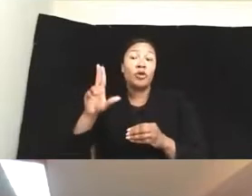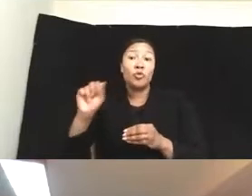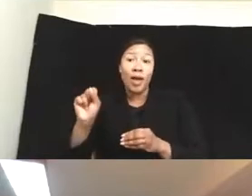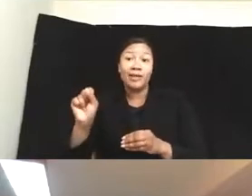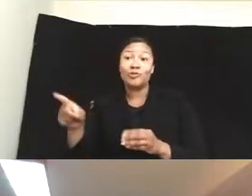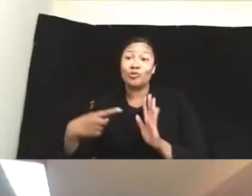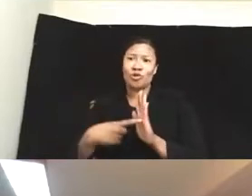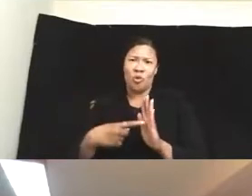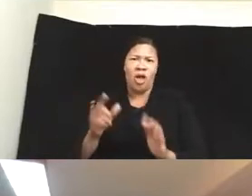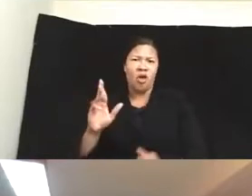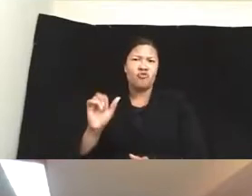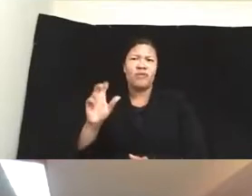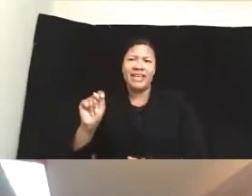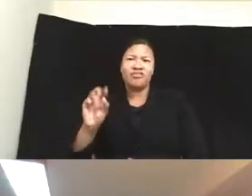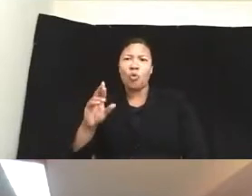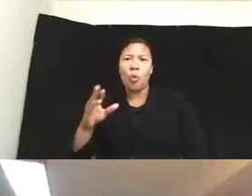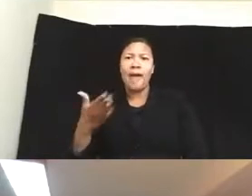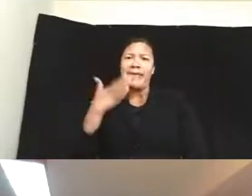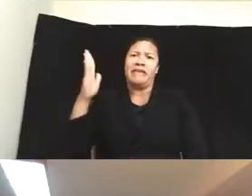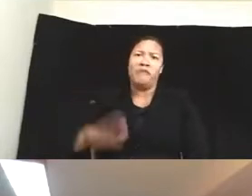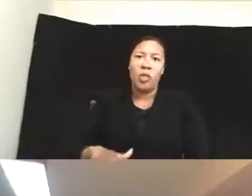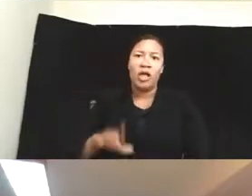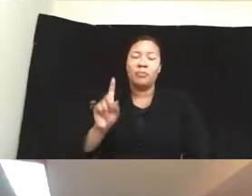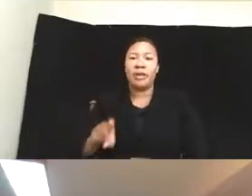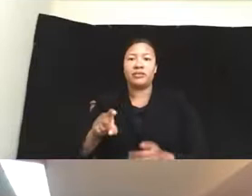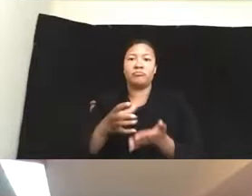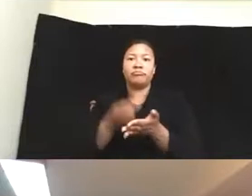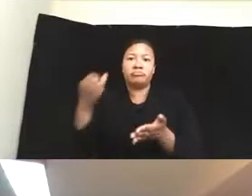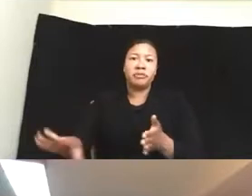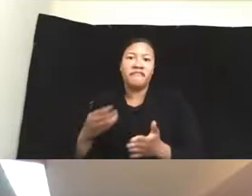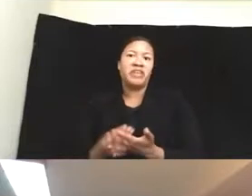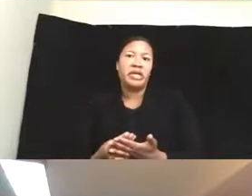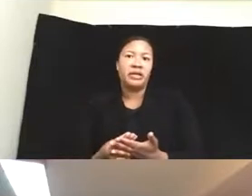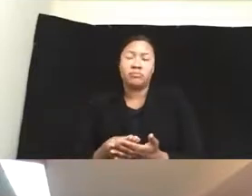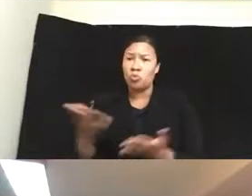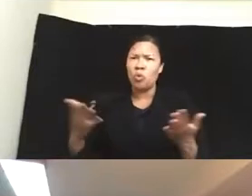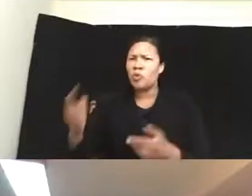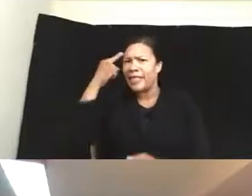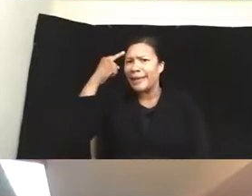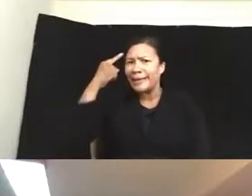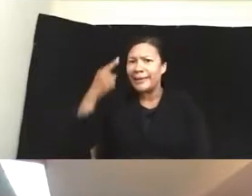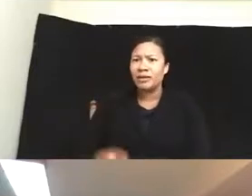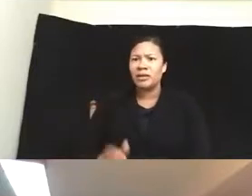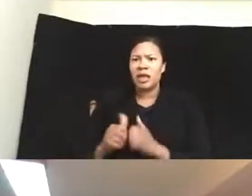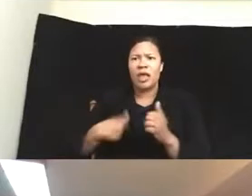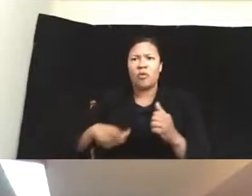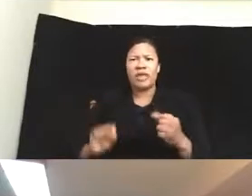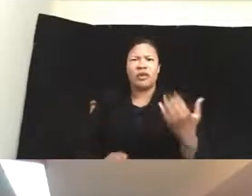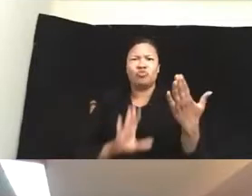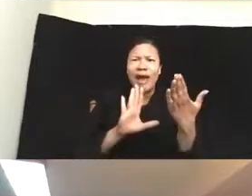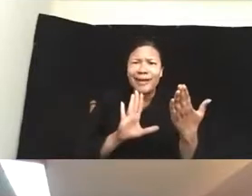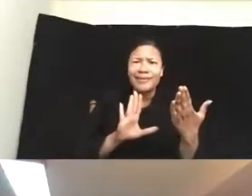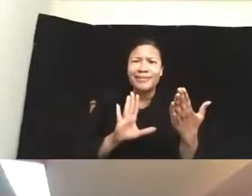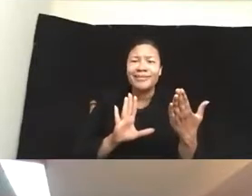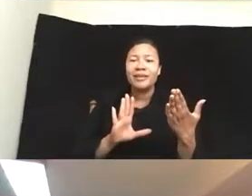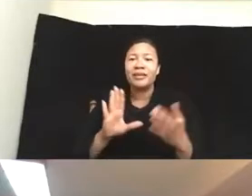inherently racist or evil, be unfunded, be defunded. What are your thoughts on this? How can we address the cases of